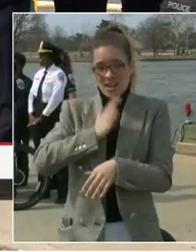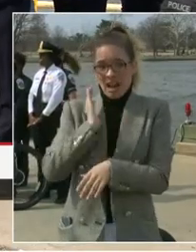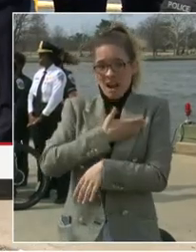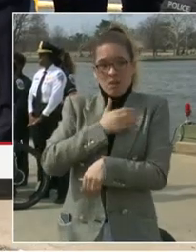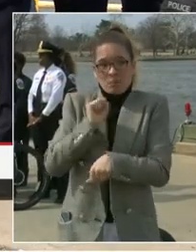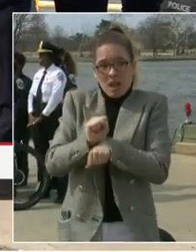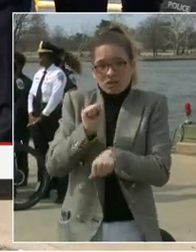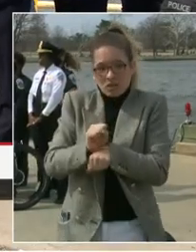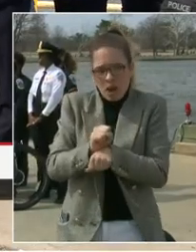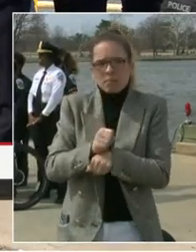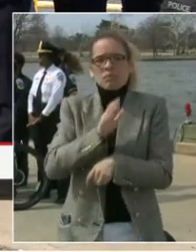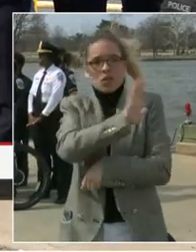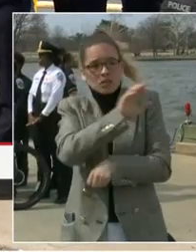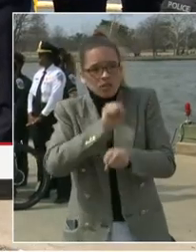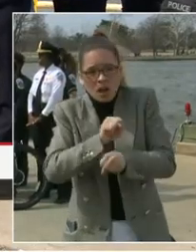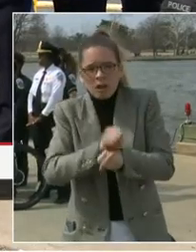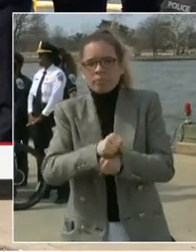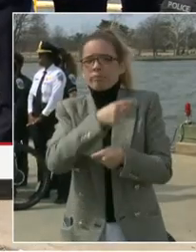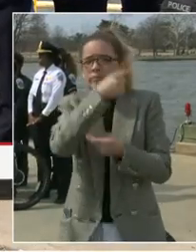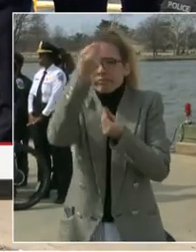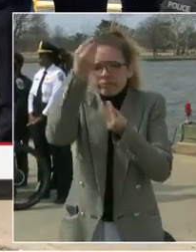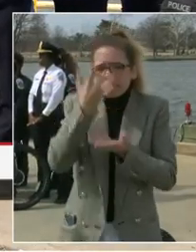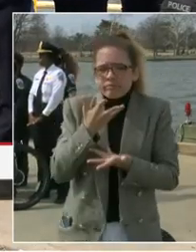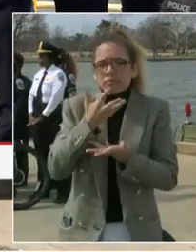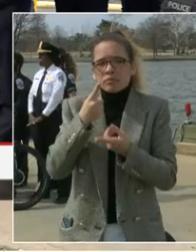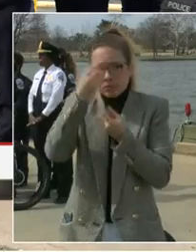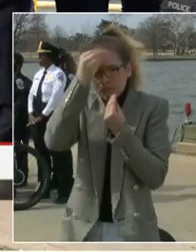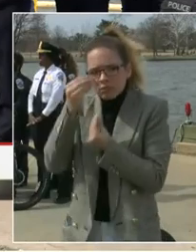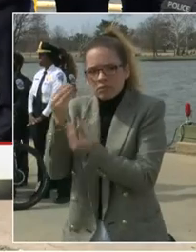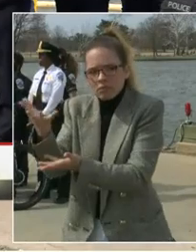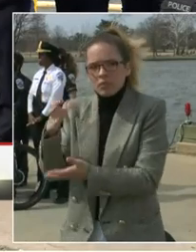tell me and the council and the people of the